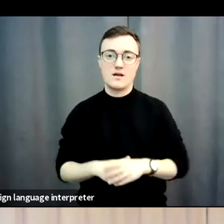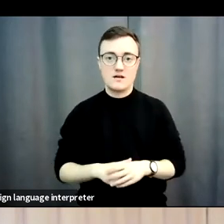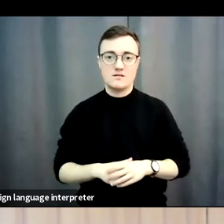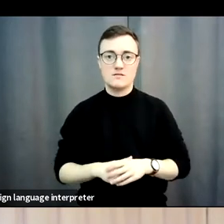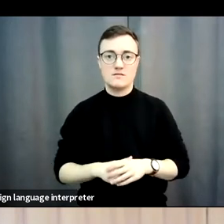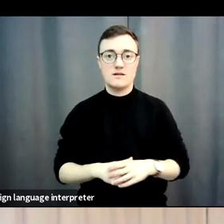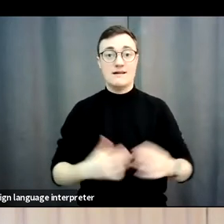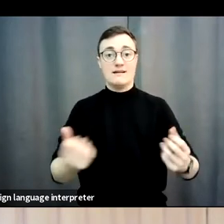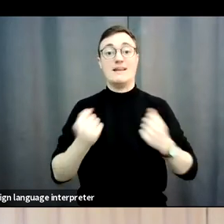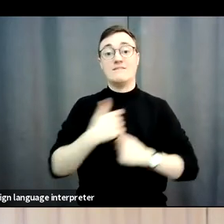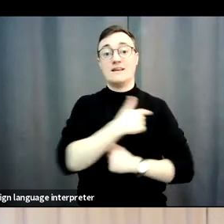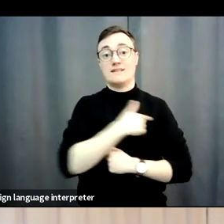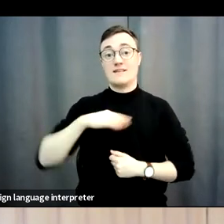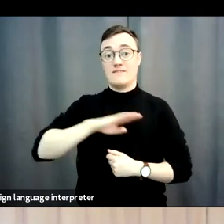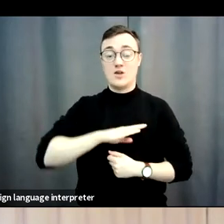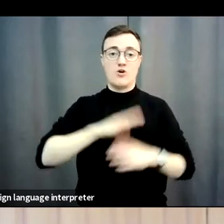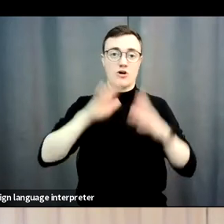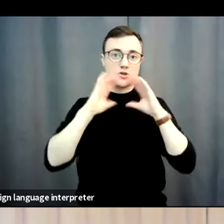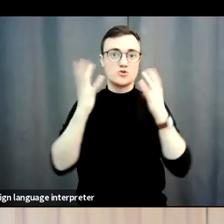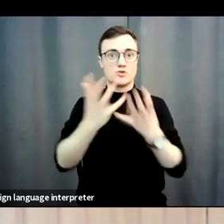and sustainable society.